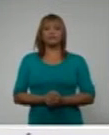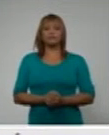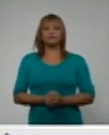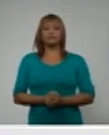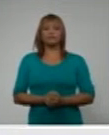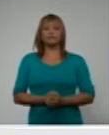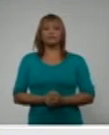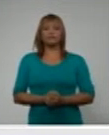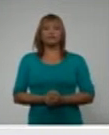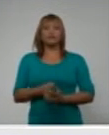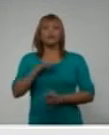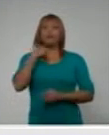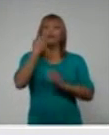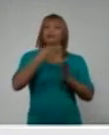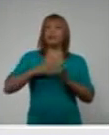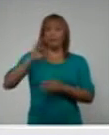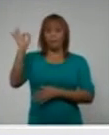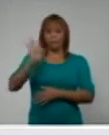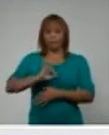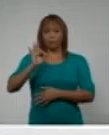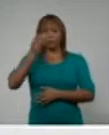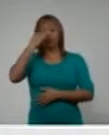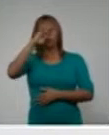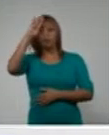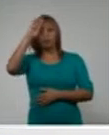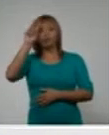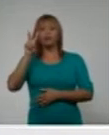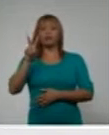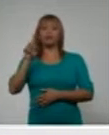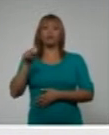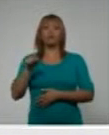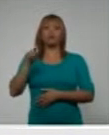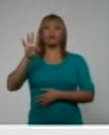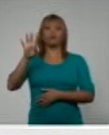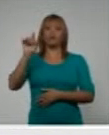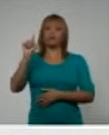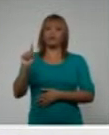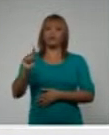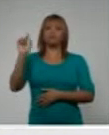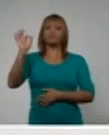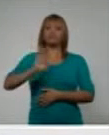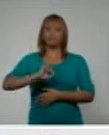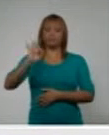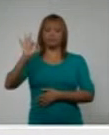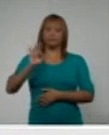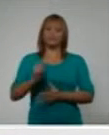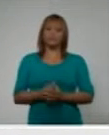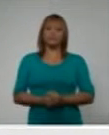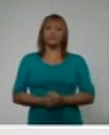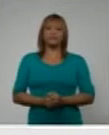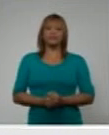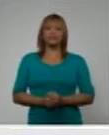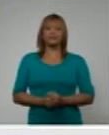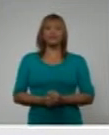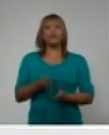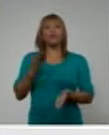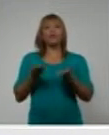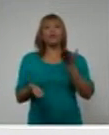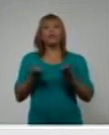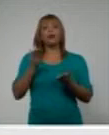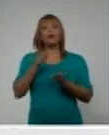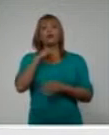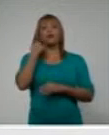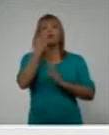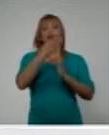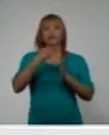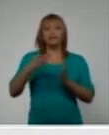patients at the start of the pandemic. Yesterday, 36 people were discharged from hospital, still a negative balance between